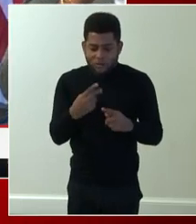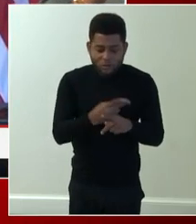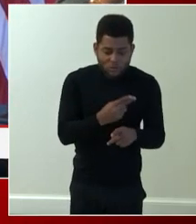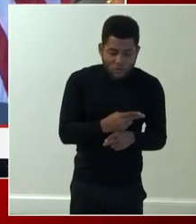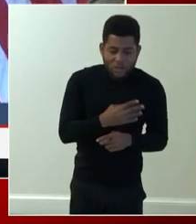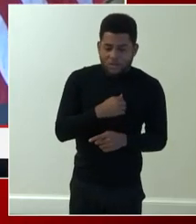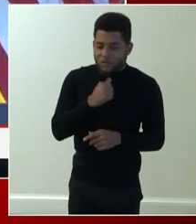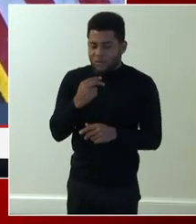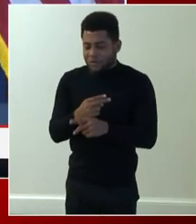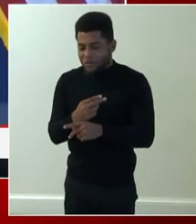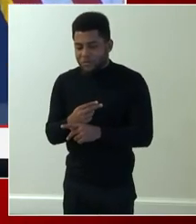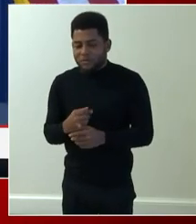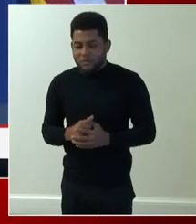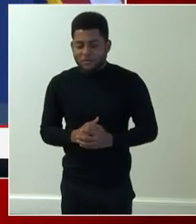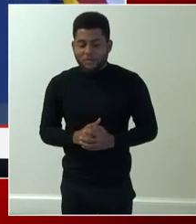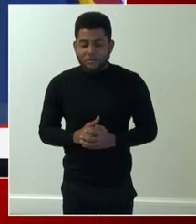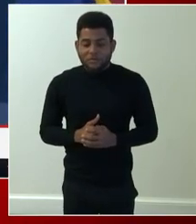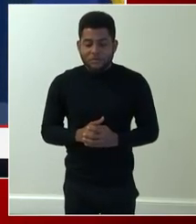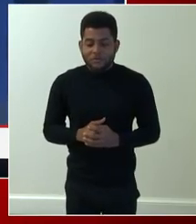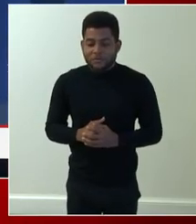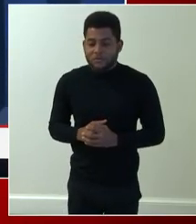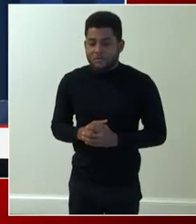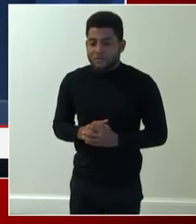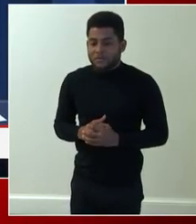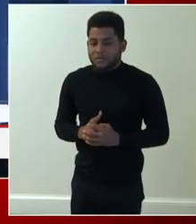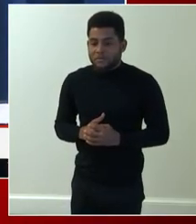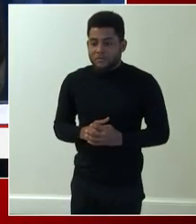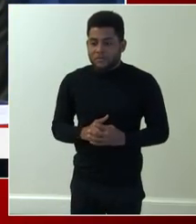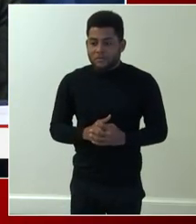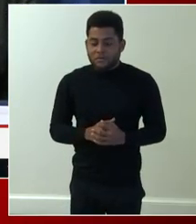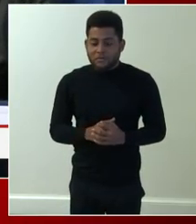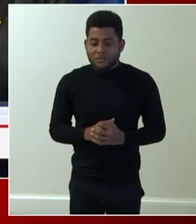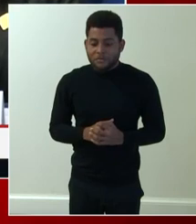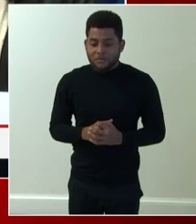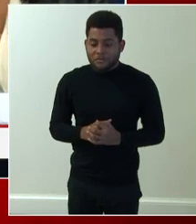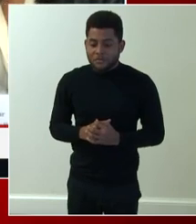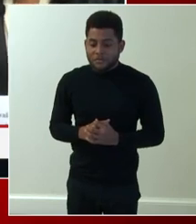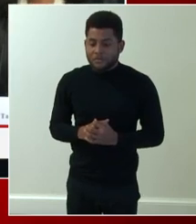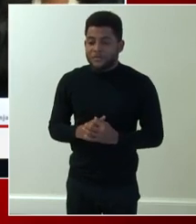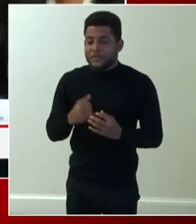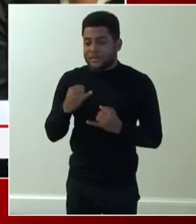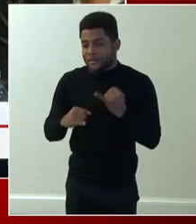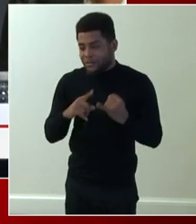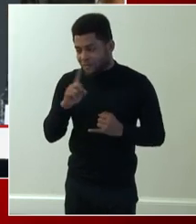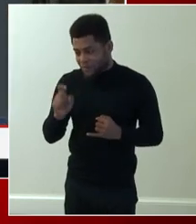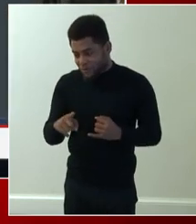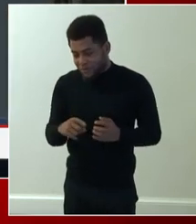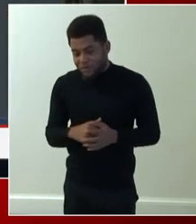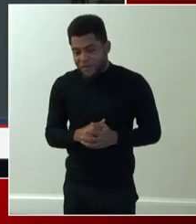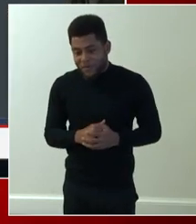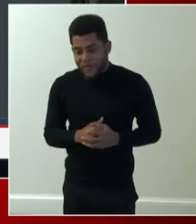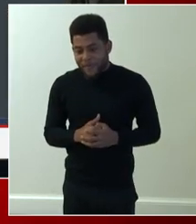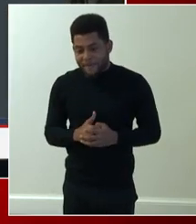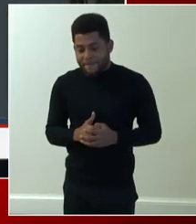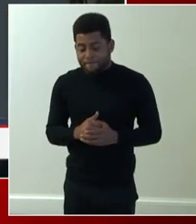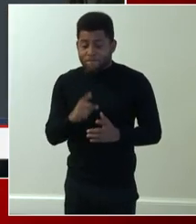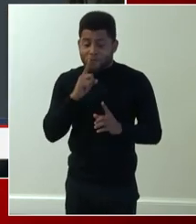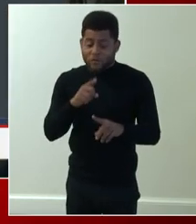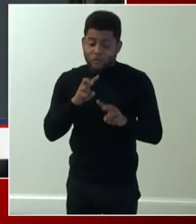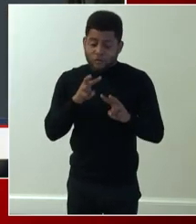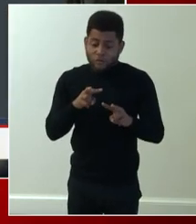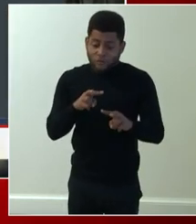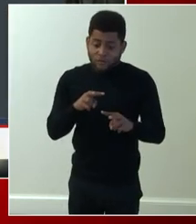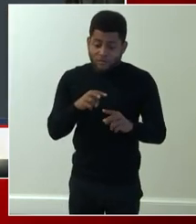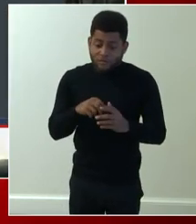at all of our sites and on our website. Okay, and then just 2 more questions. Are you anticipating? Before you ask your